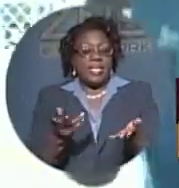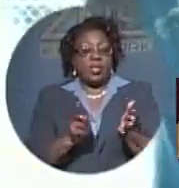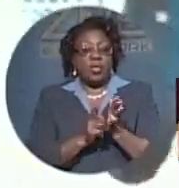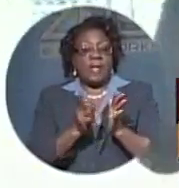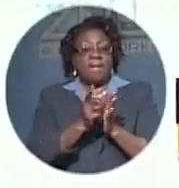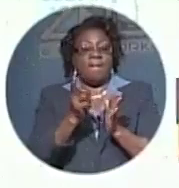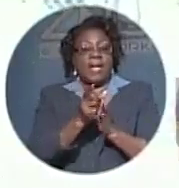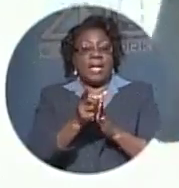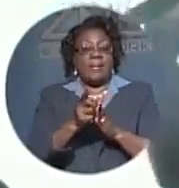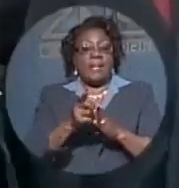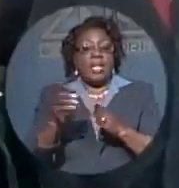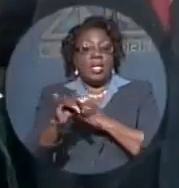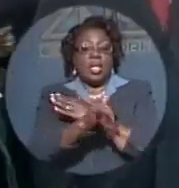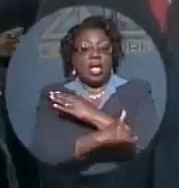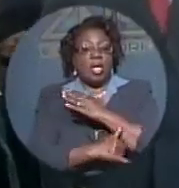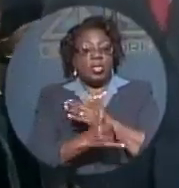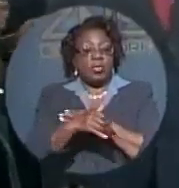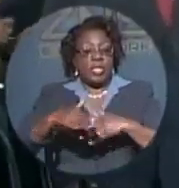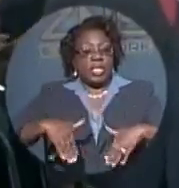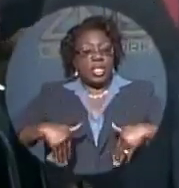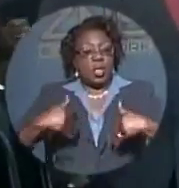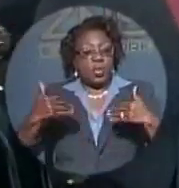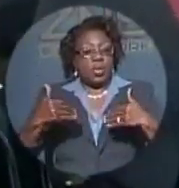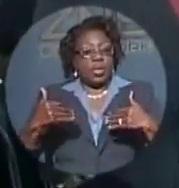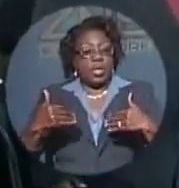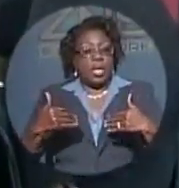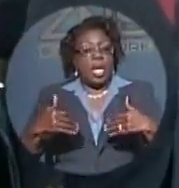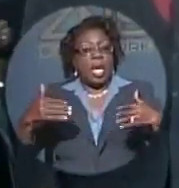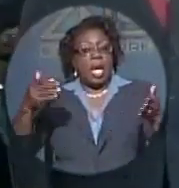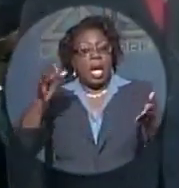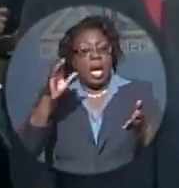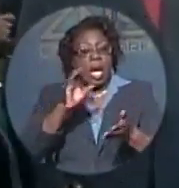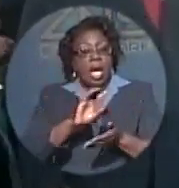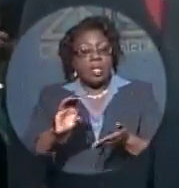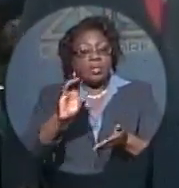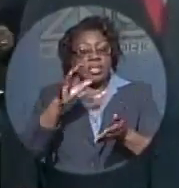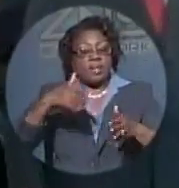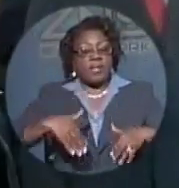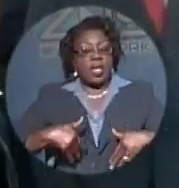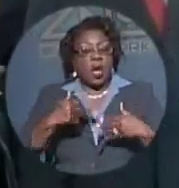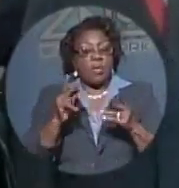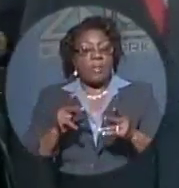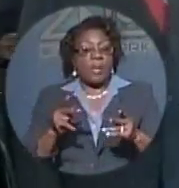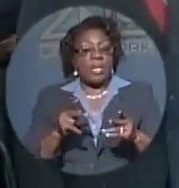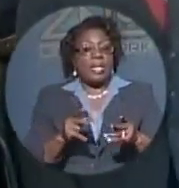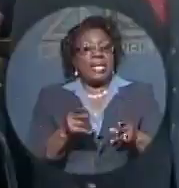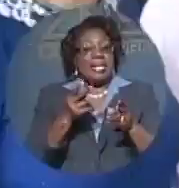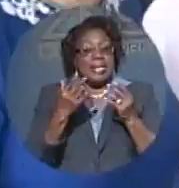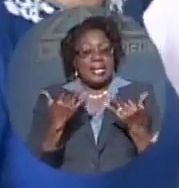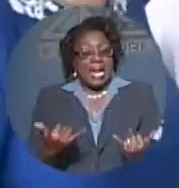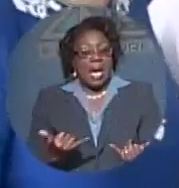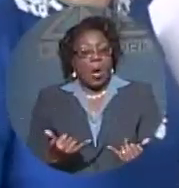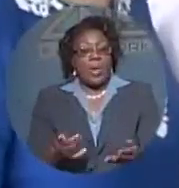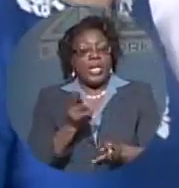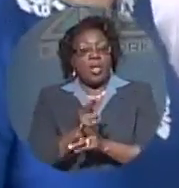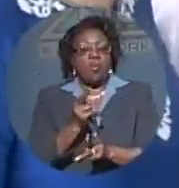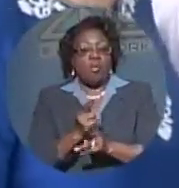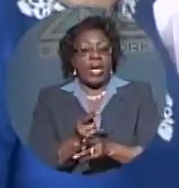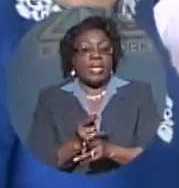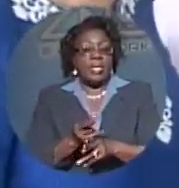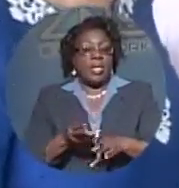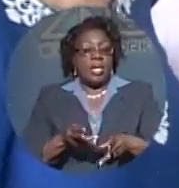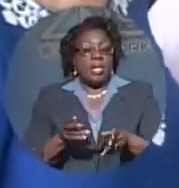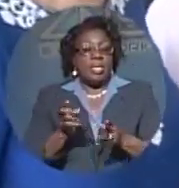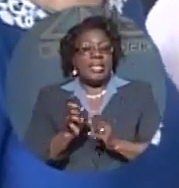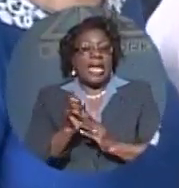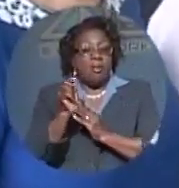For decades now, hundreds of young people moved in the right direction because of their programs. Just listen to C.R. Walker